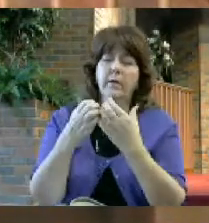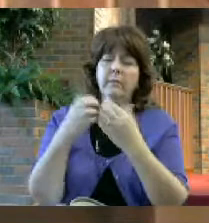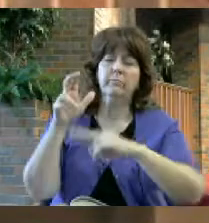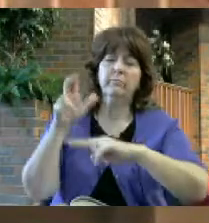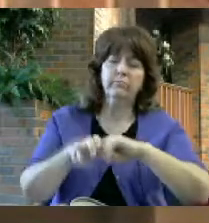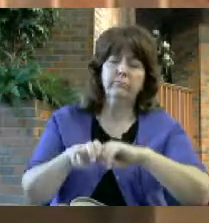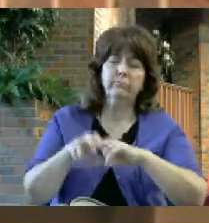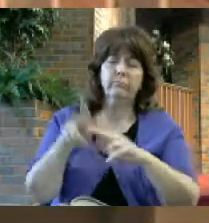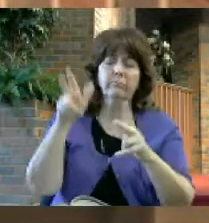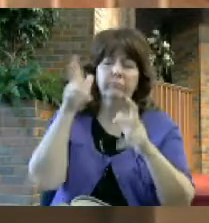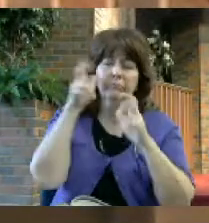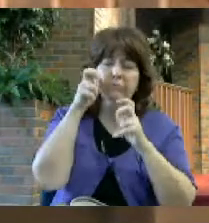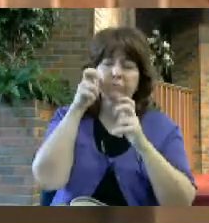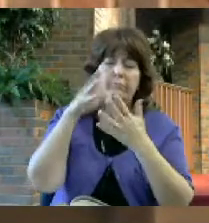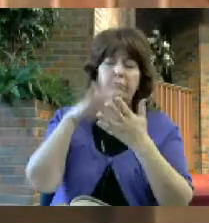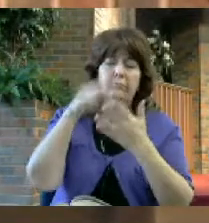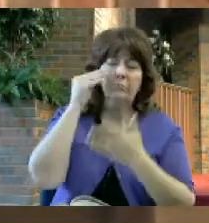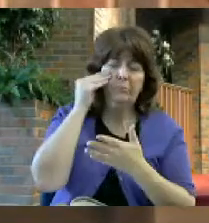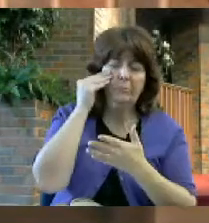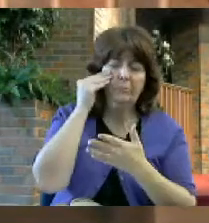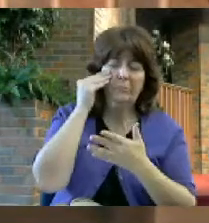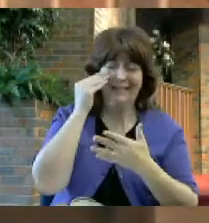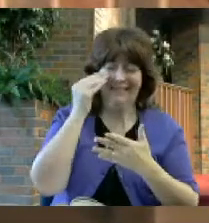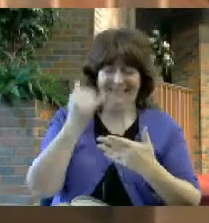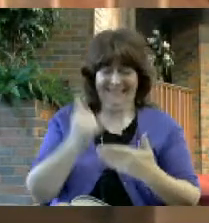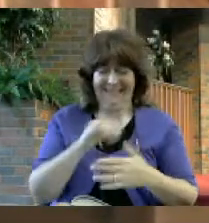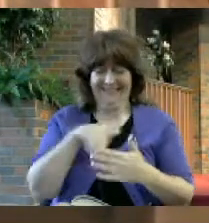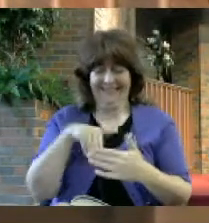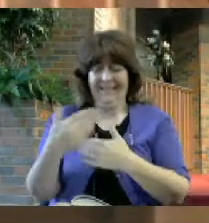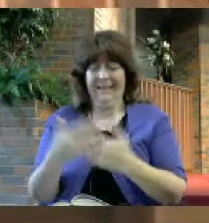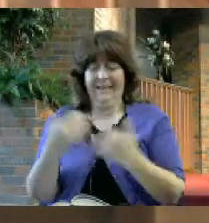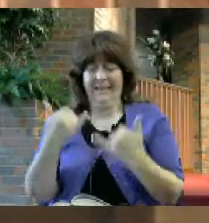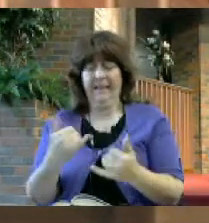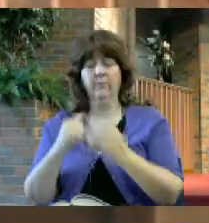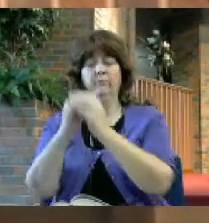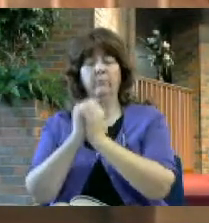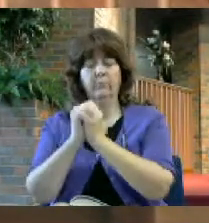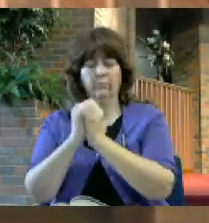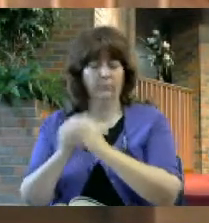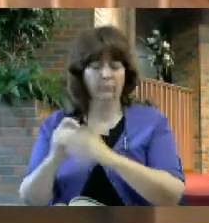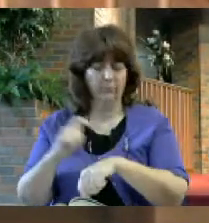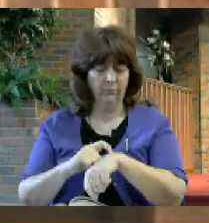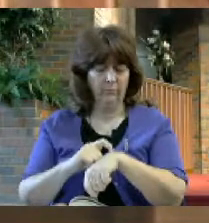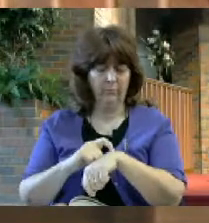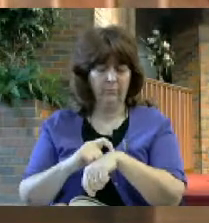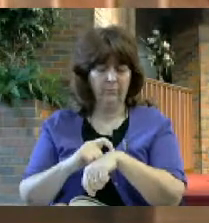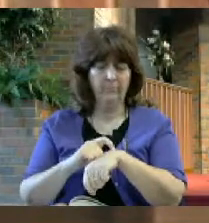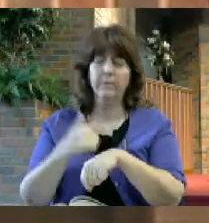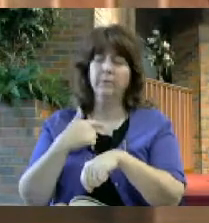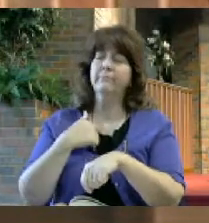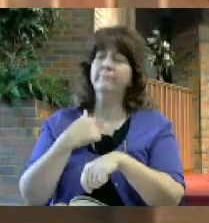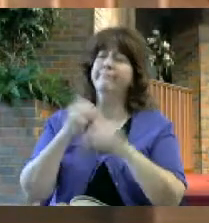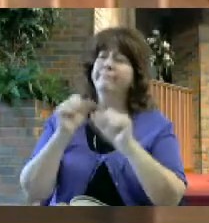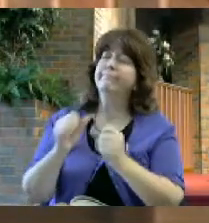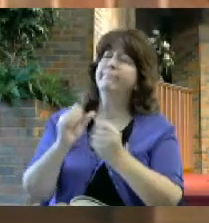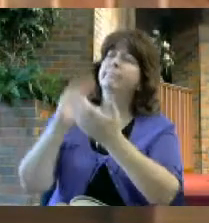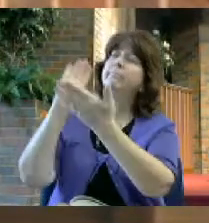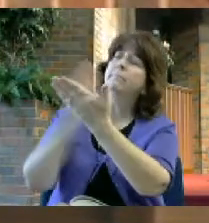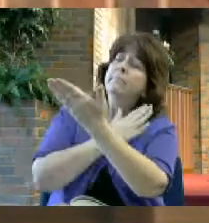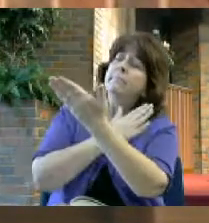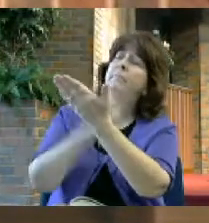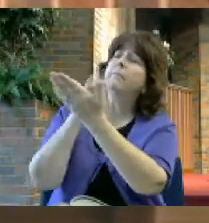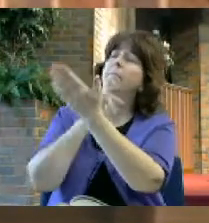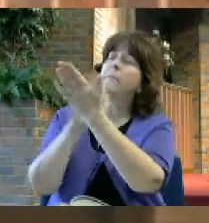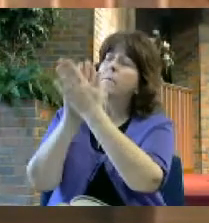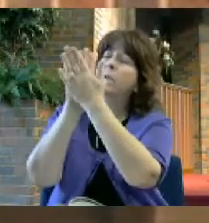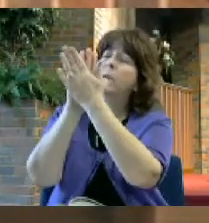the time we have to worship together, to sing praises to you and to bring our petitions to you. Father,